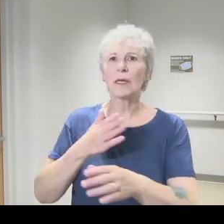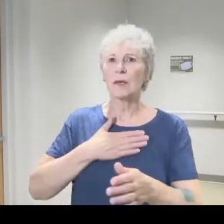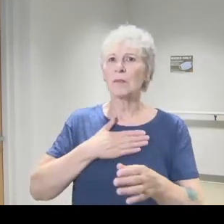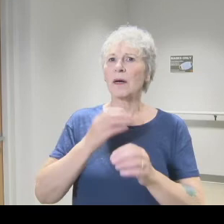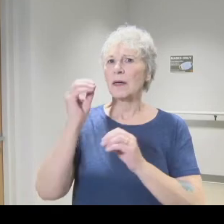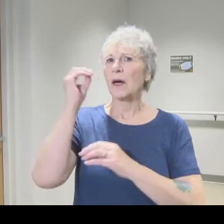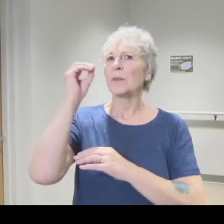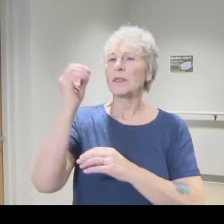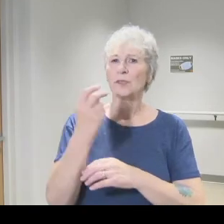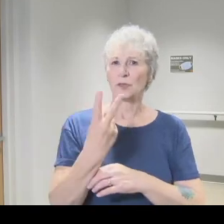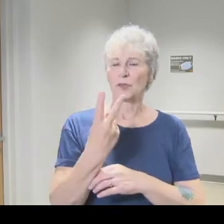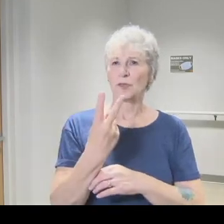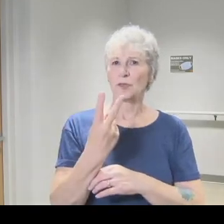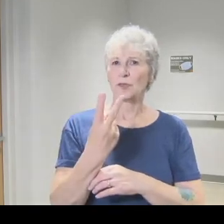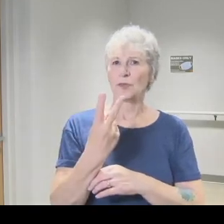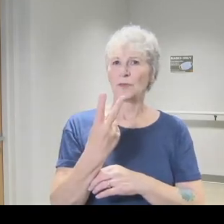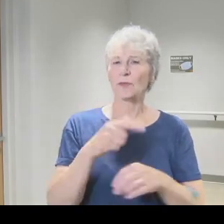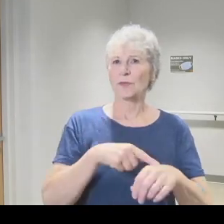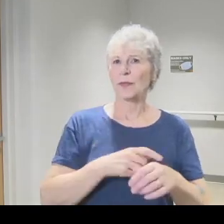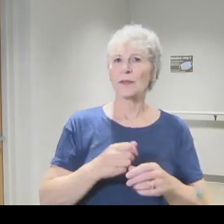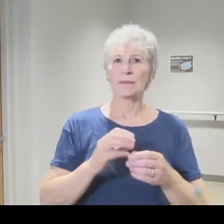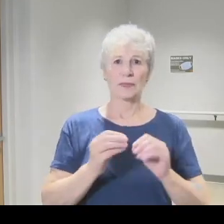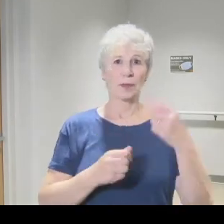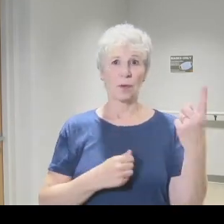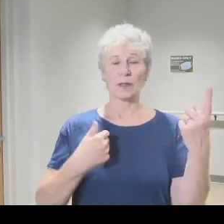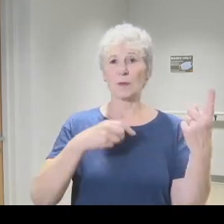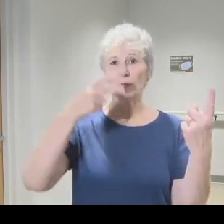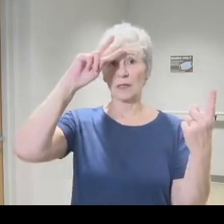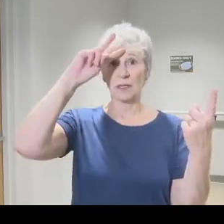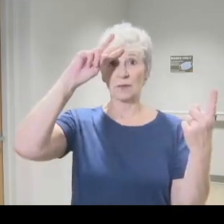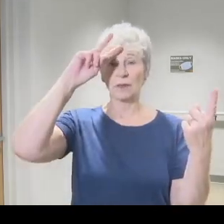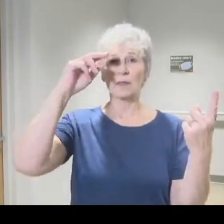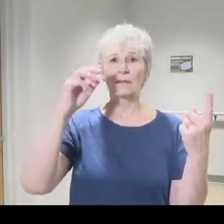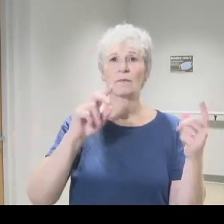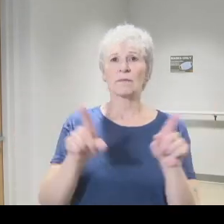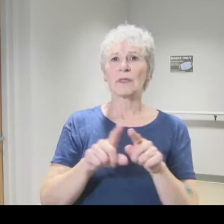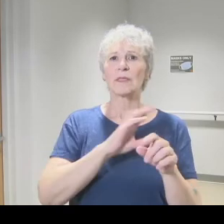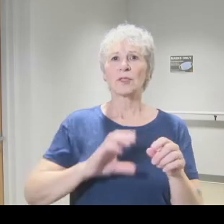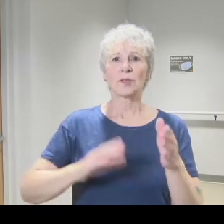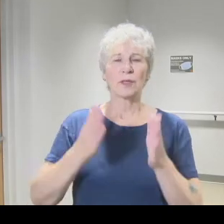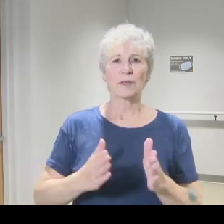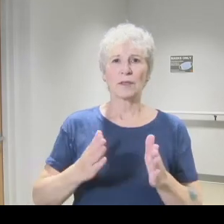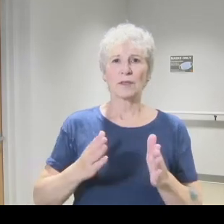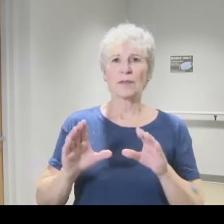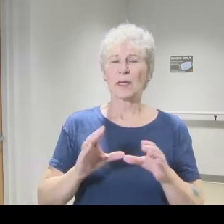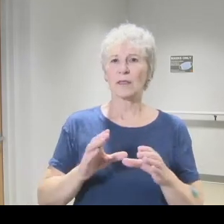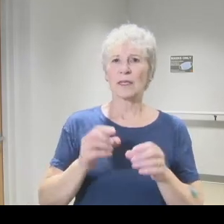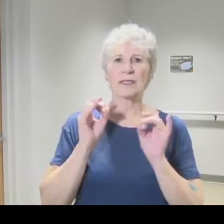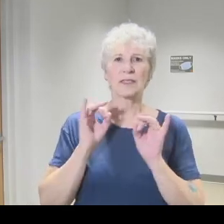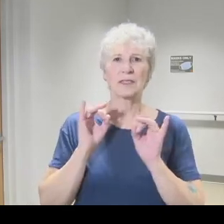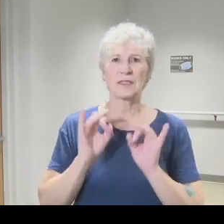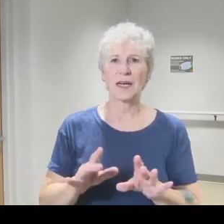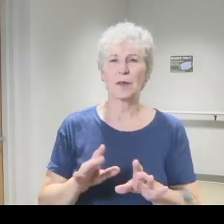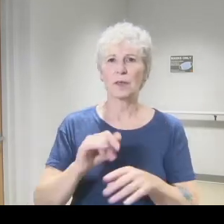twofold. Number one, we're ignorant as Christians and we have done a terrible job of looking outside our